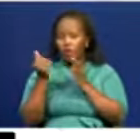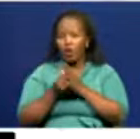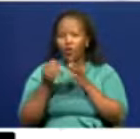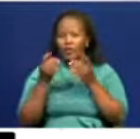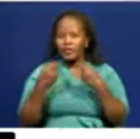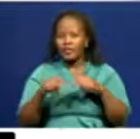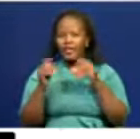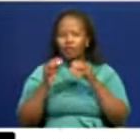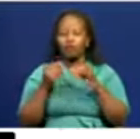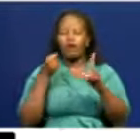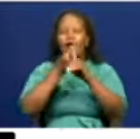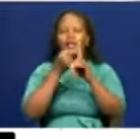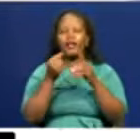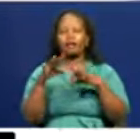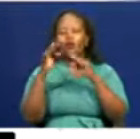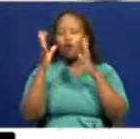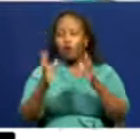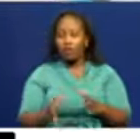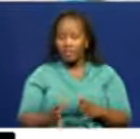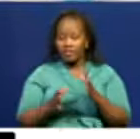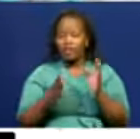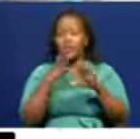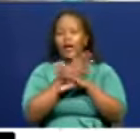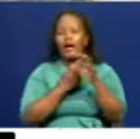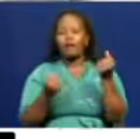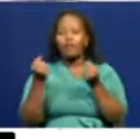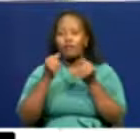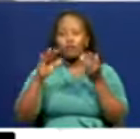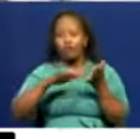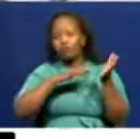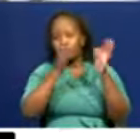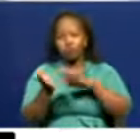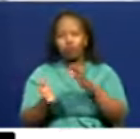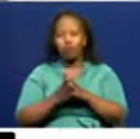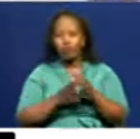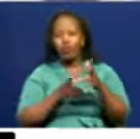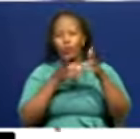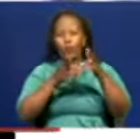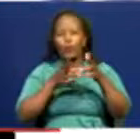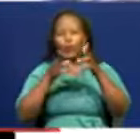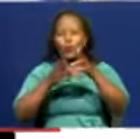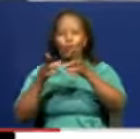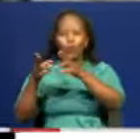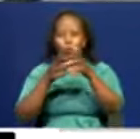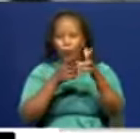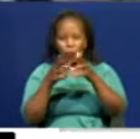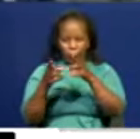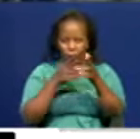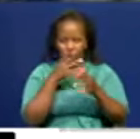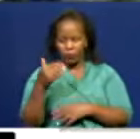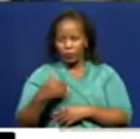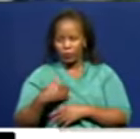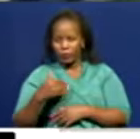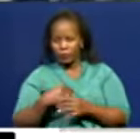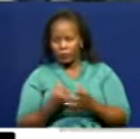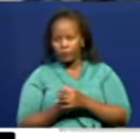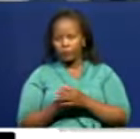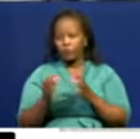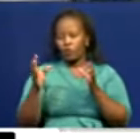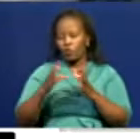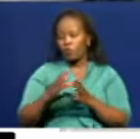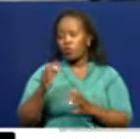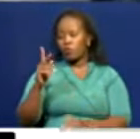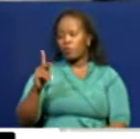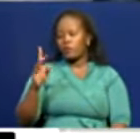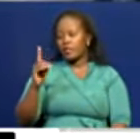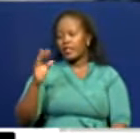attack the officers after the vehicle rolled and exchange of fire ensued for some time. A team of KDF soldiers and